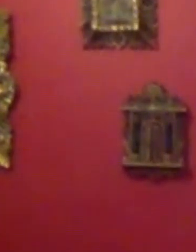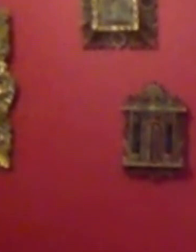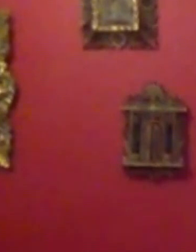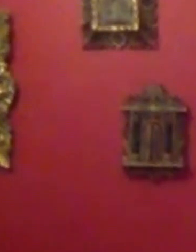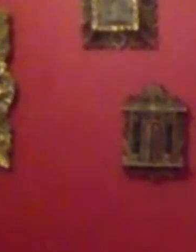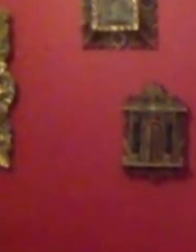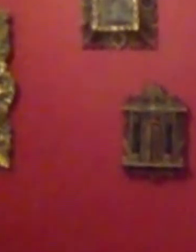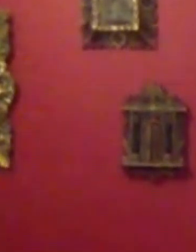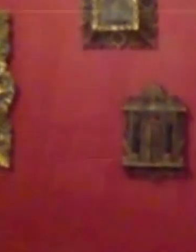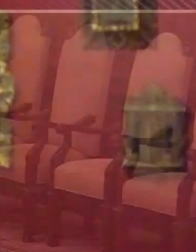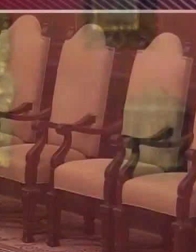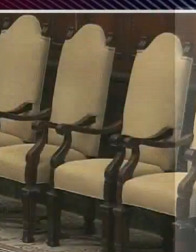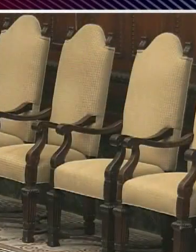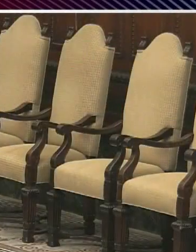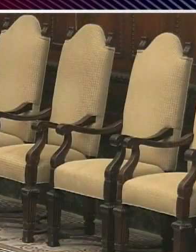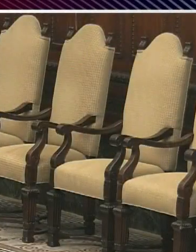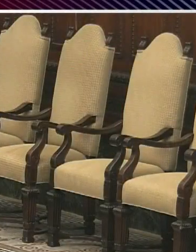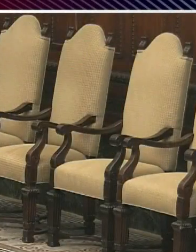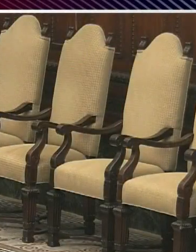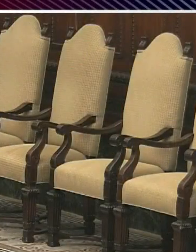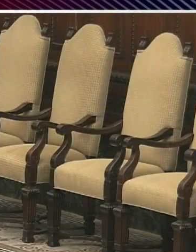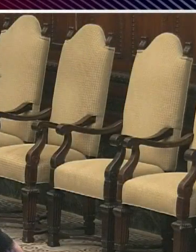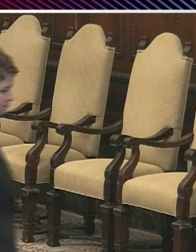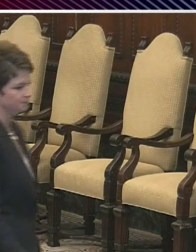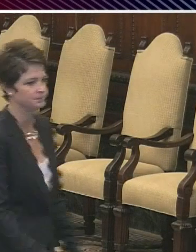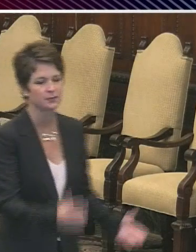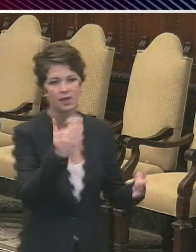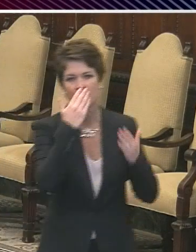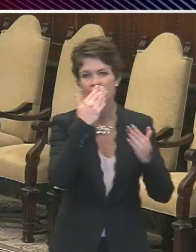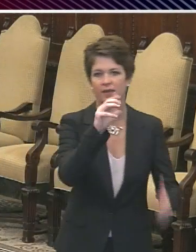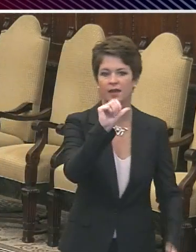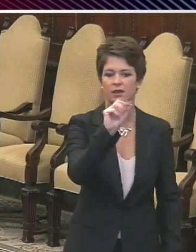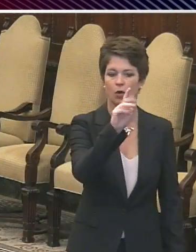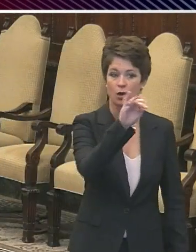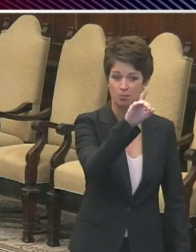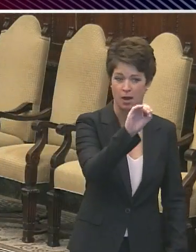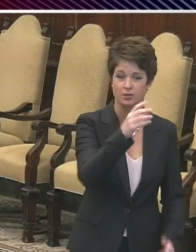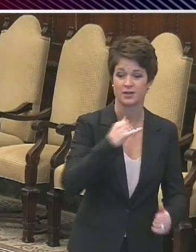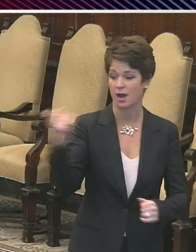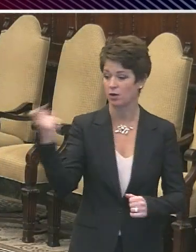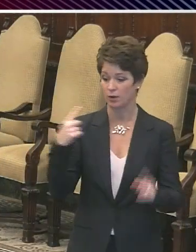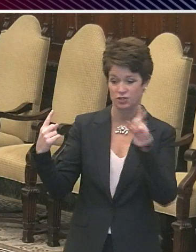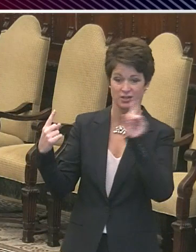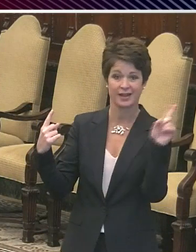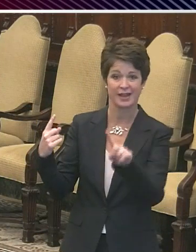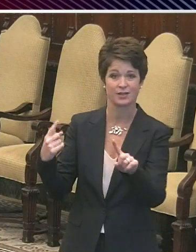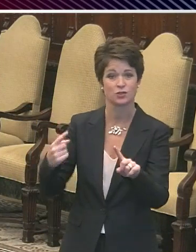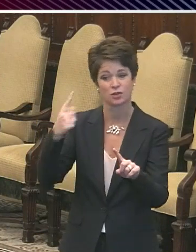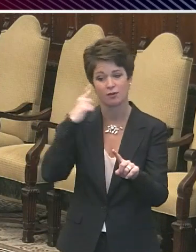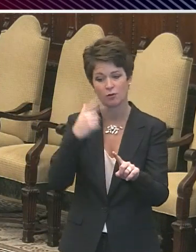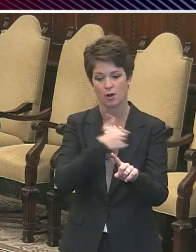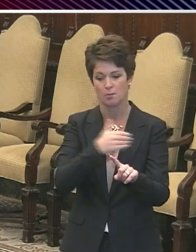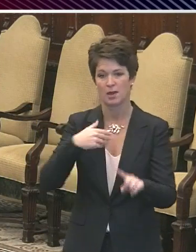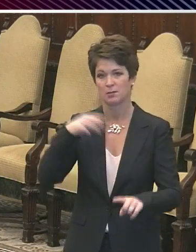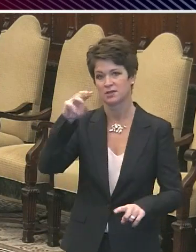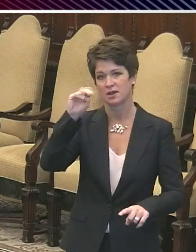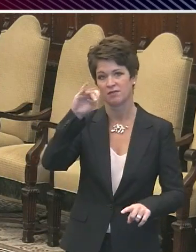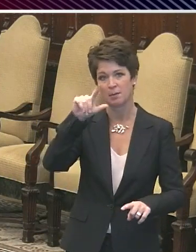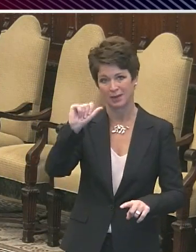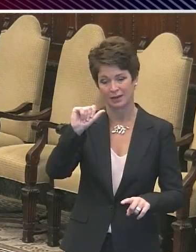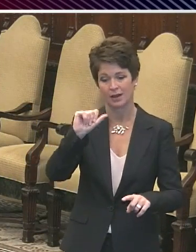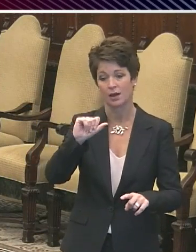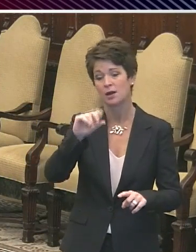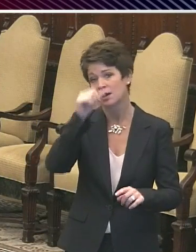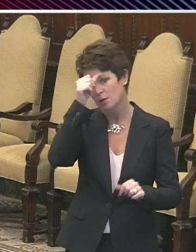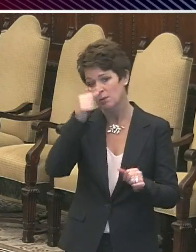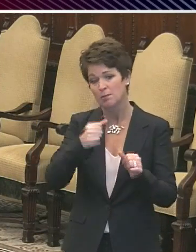Gracias. Thank you, Armando. And now we're going to move to our Q&A portion for members of the media. Please